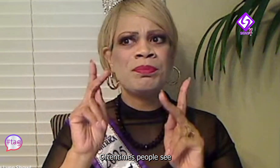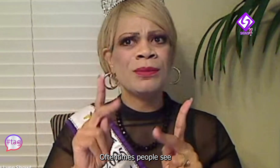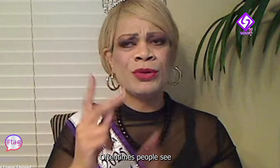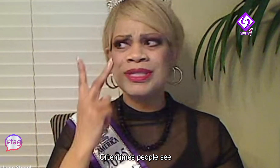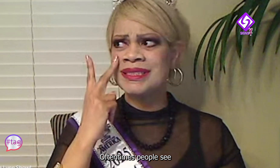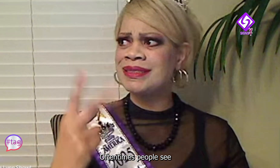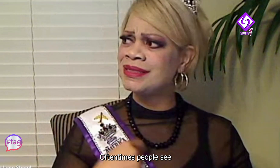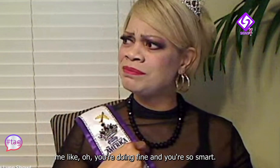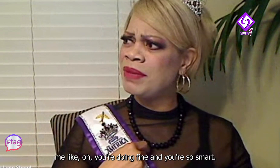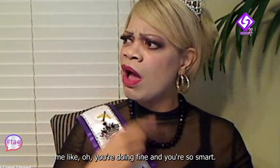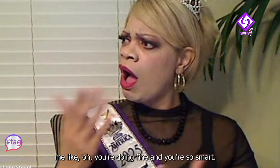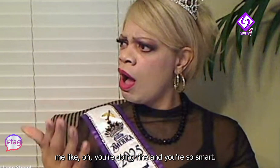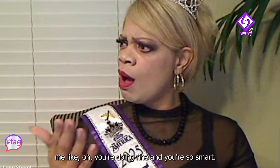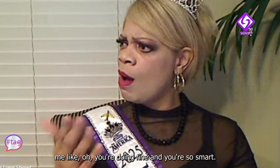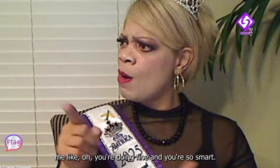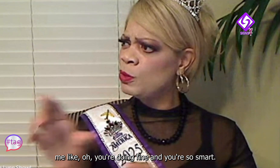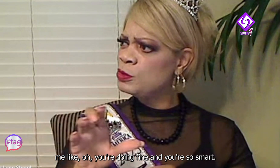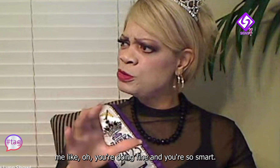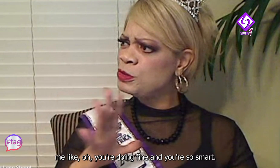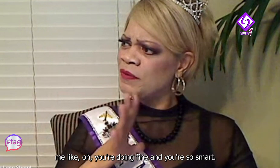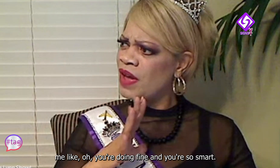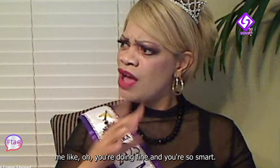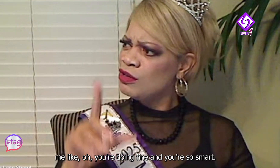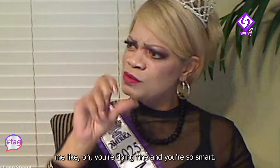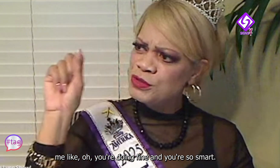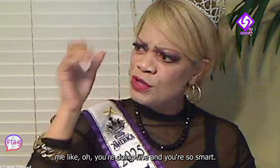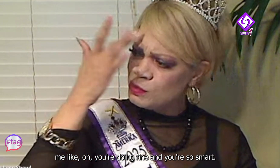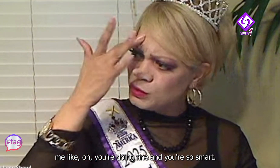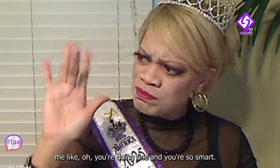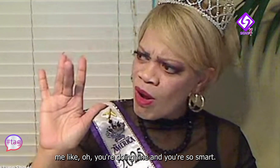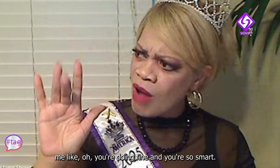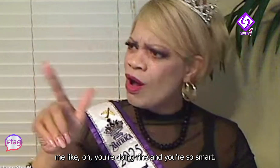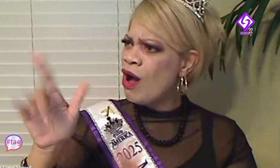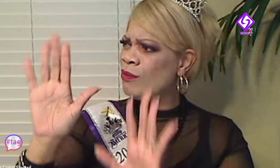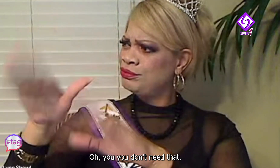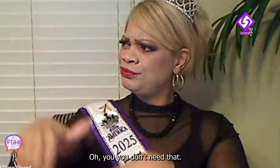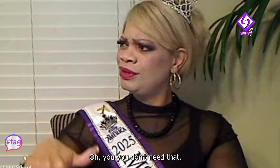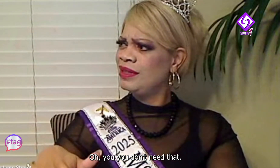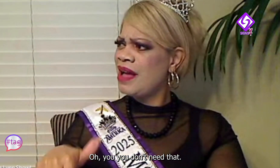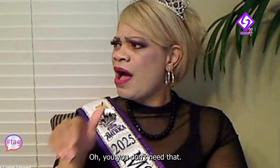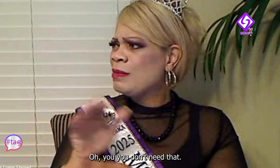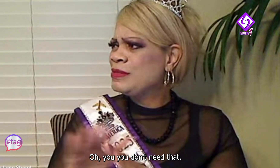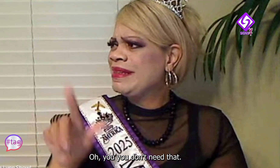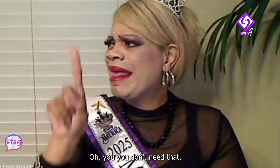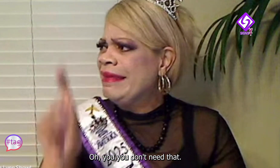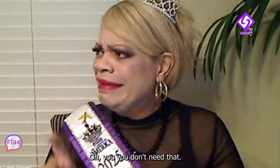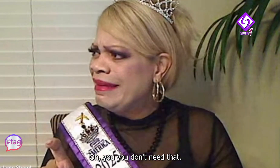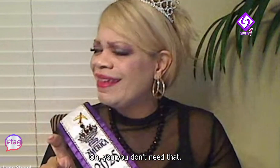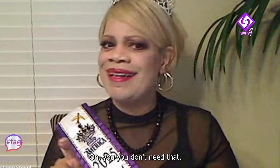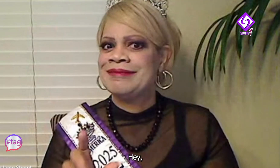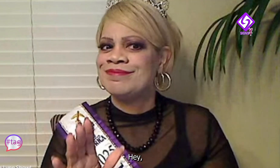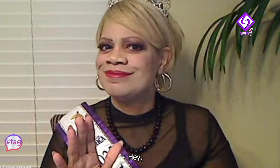Oftentimes, people see me like, oh, you're doing fine. You're so smart. Oh, you don't need